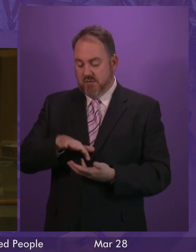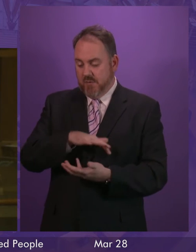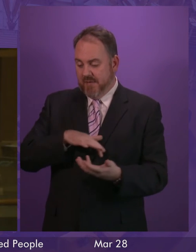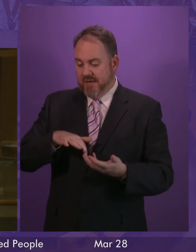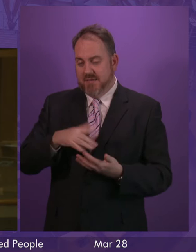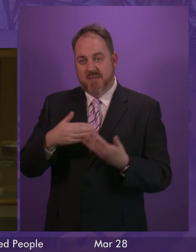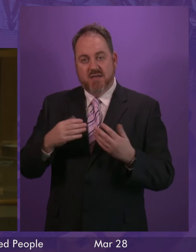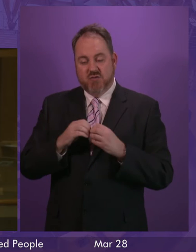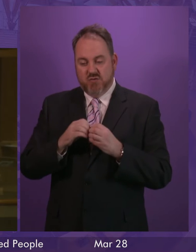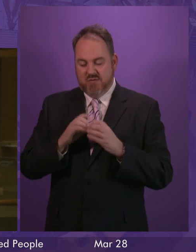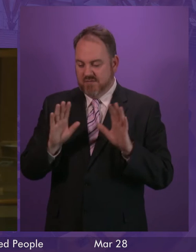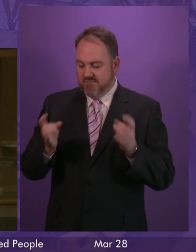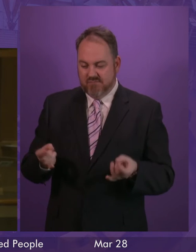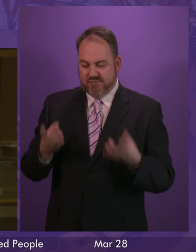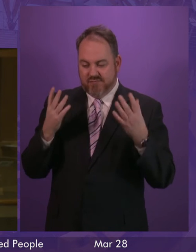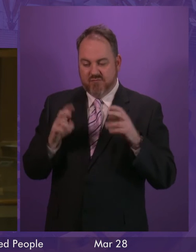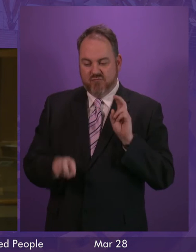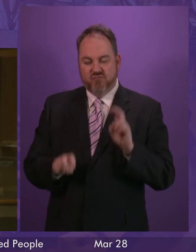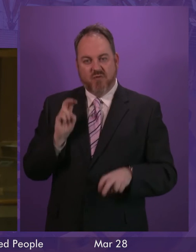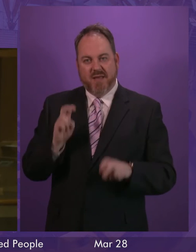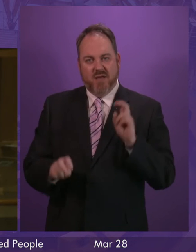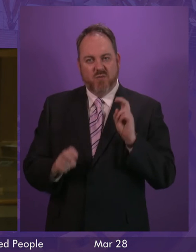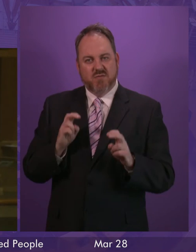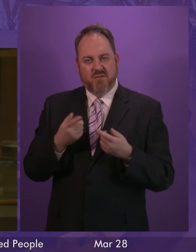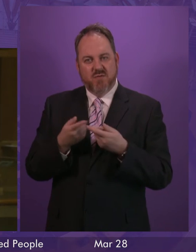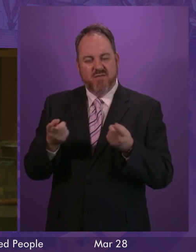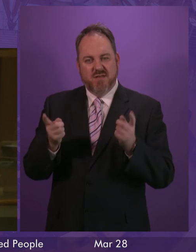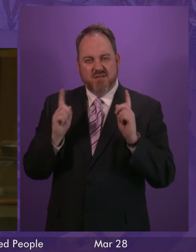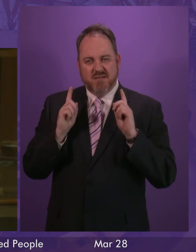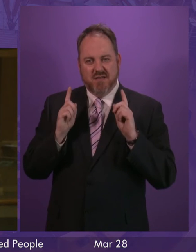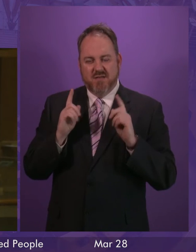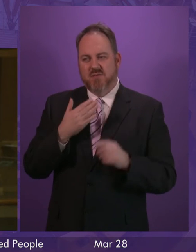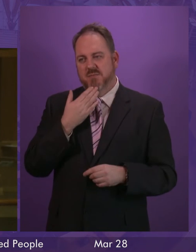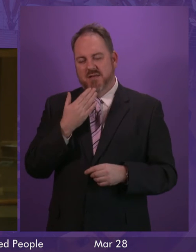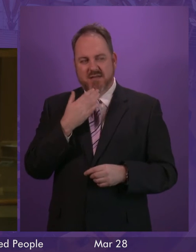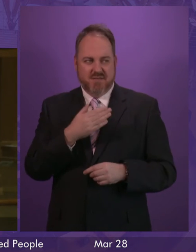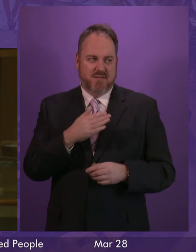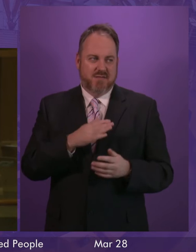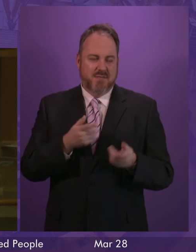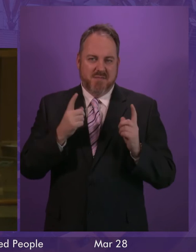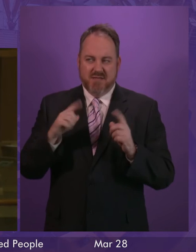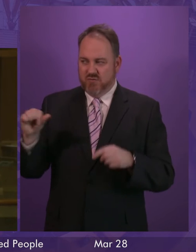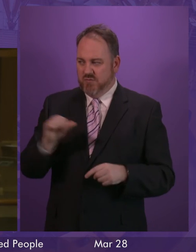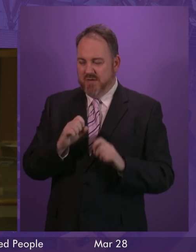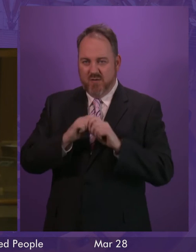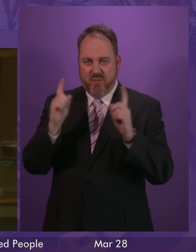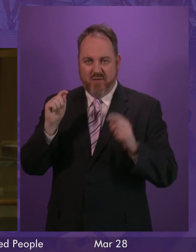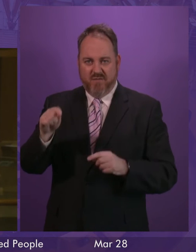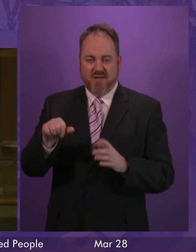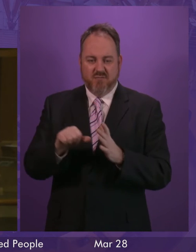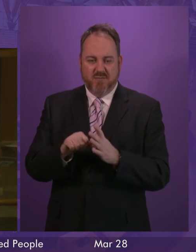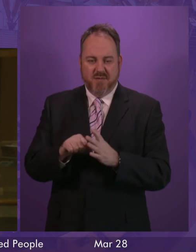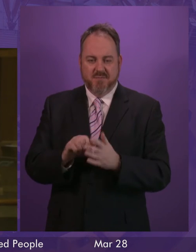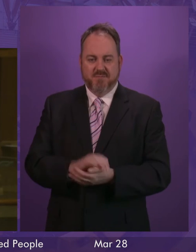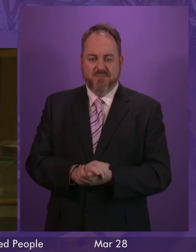in students dropping out of courses. I hope that ministers have perhaps had sight of that and may be alive to the concerns that are being raised in relation to it.